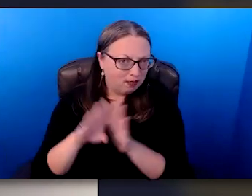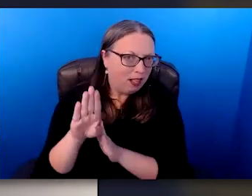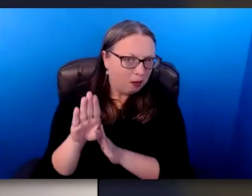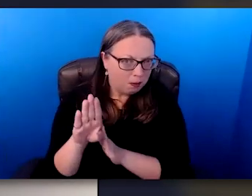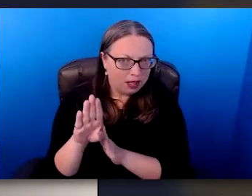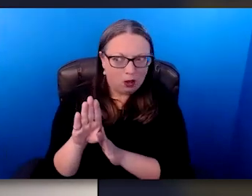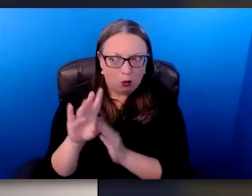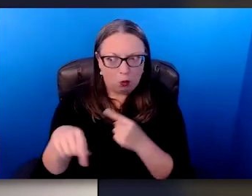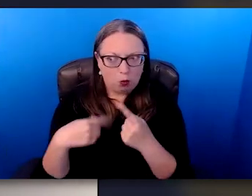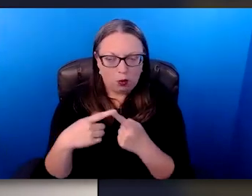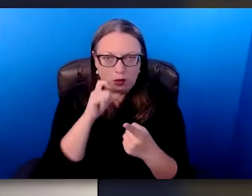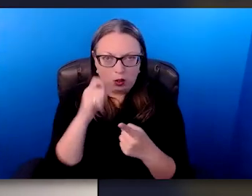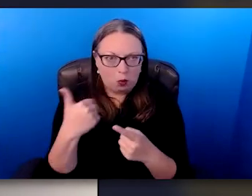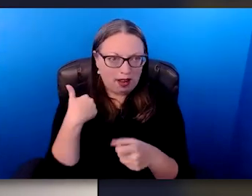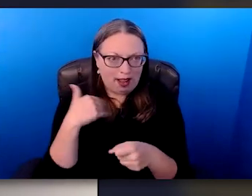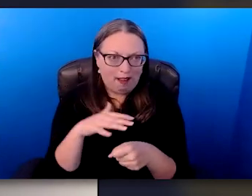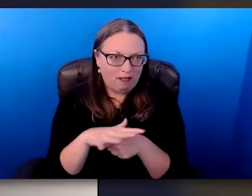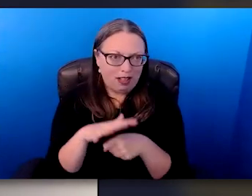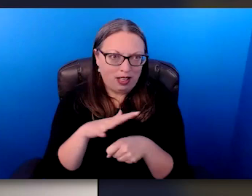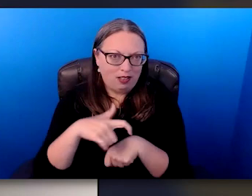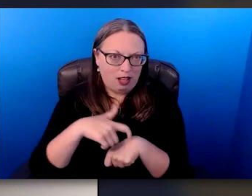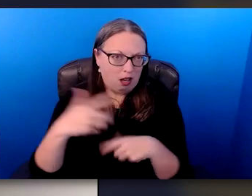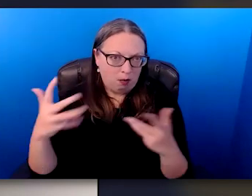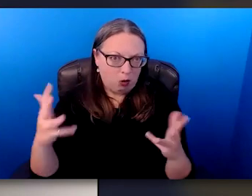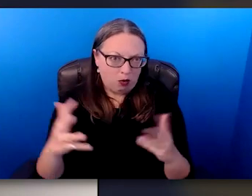don't already have enough time?